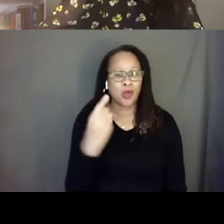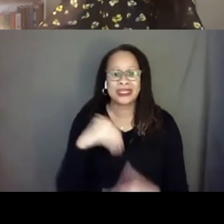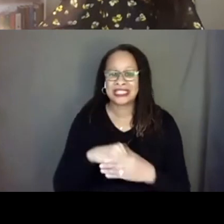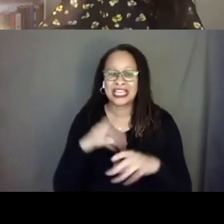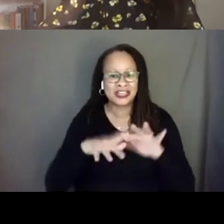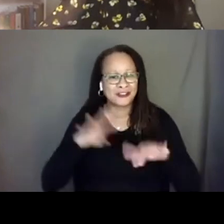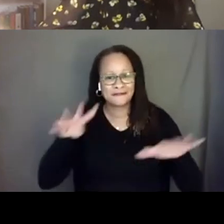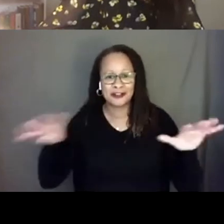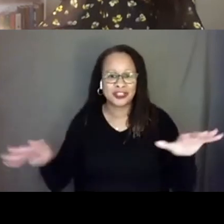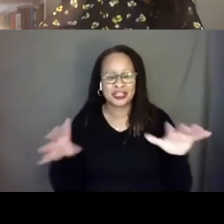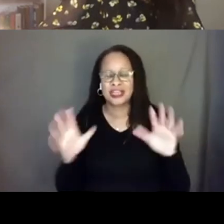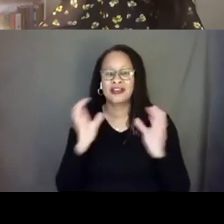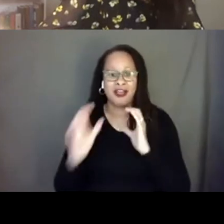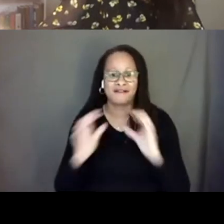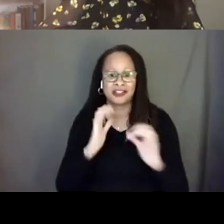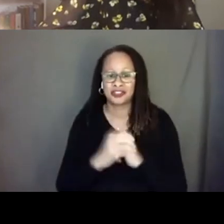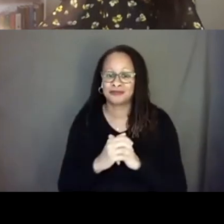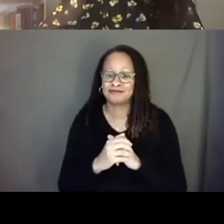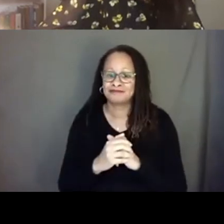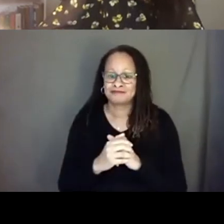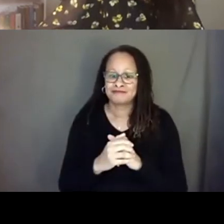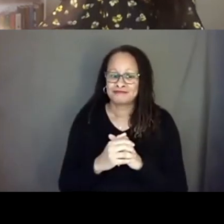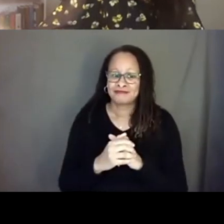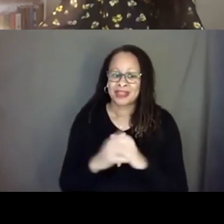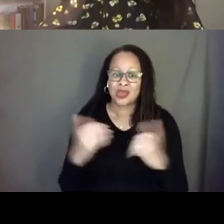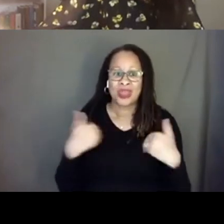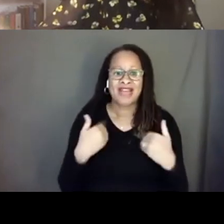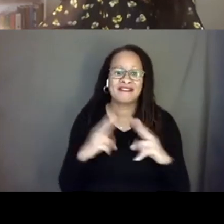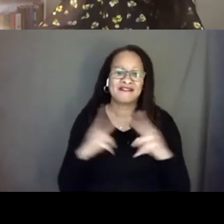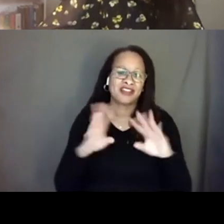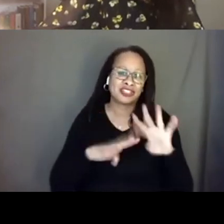panel here in so many different ways, which is wonderful.